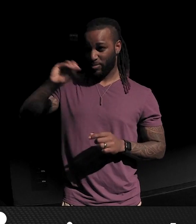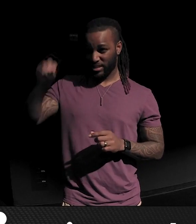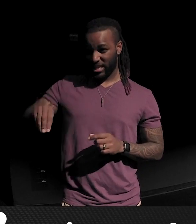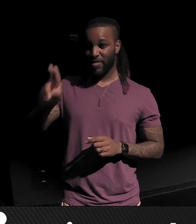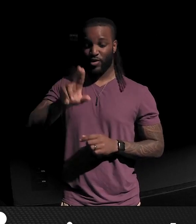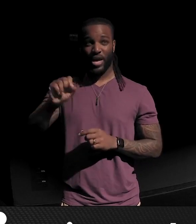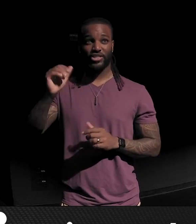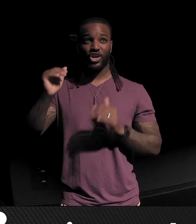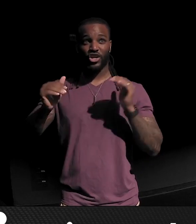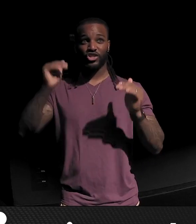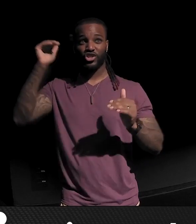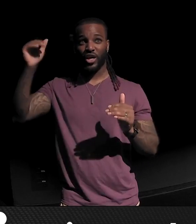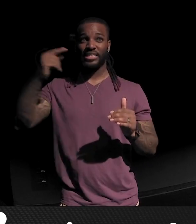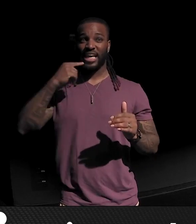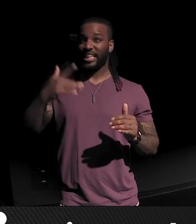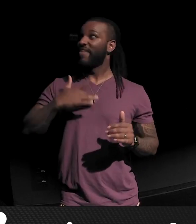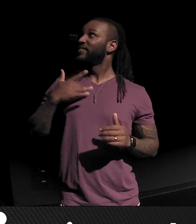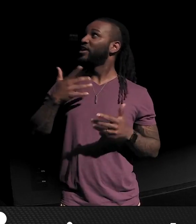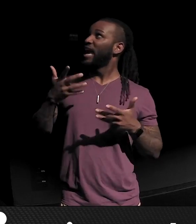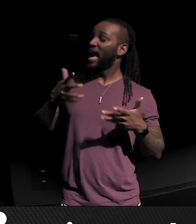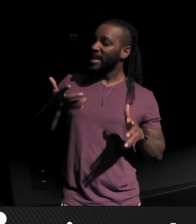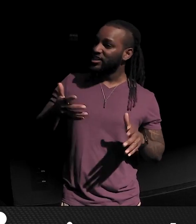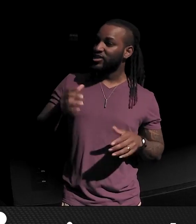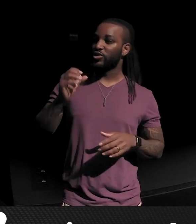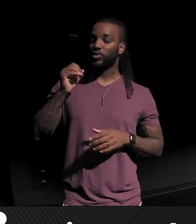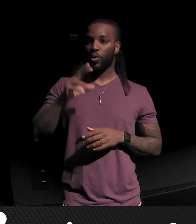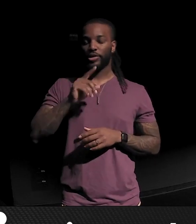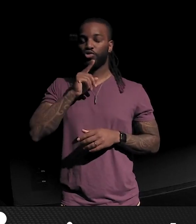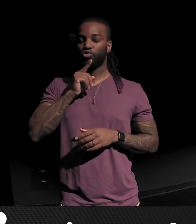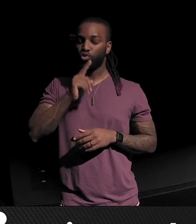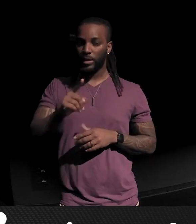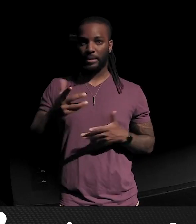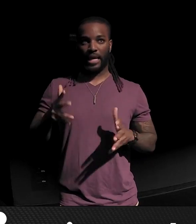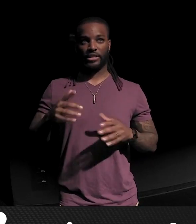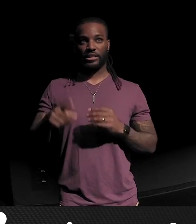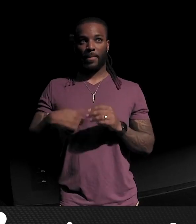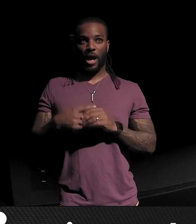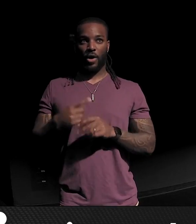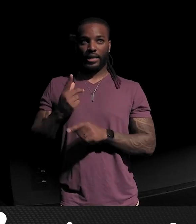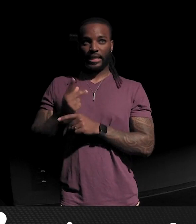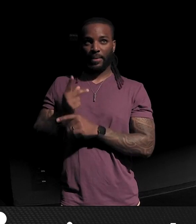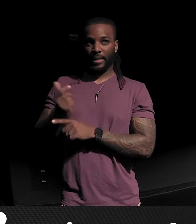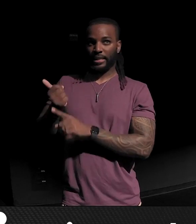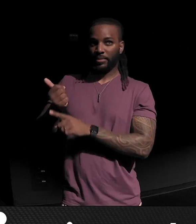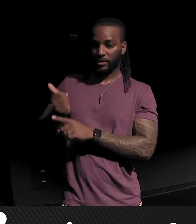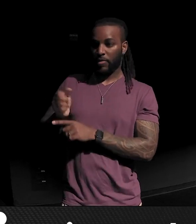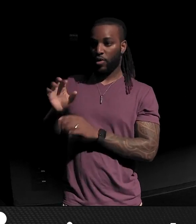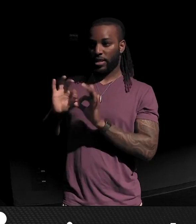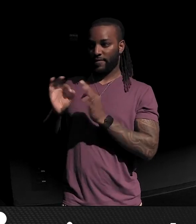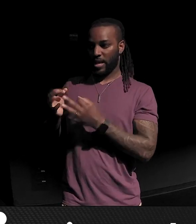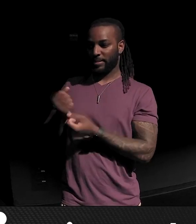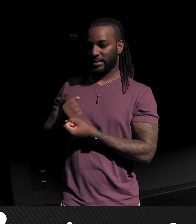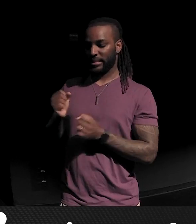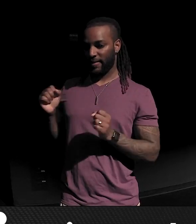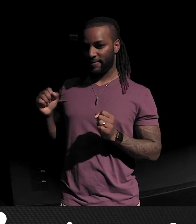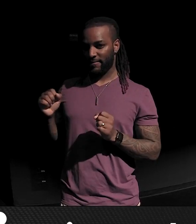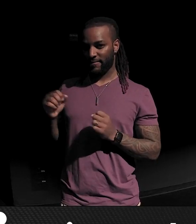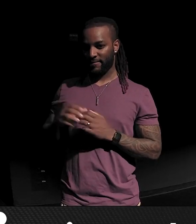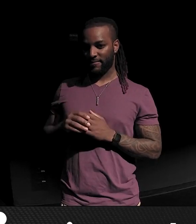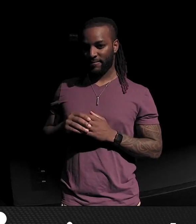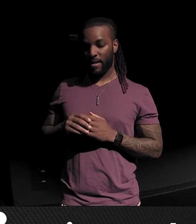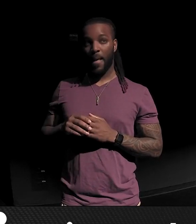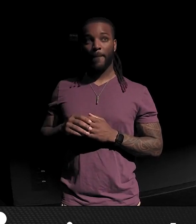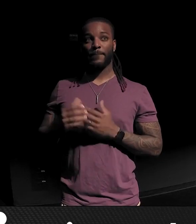adults say they feel anxious or extremely anxious about keeping themselves or their family safe.